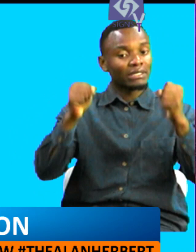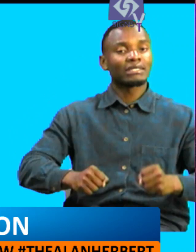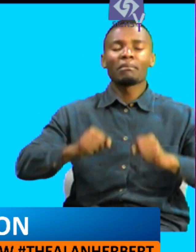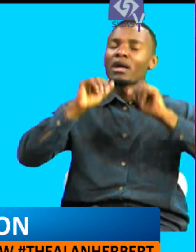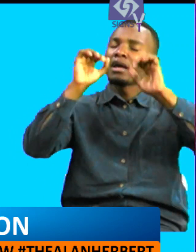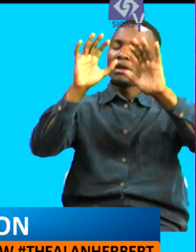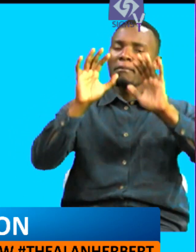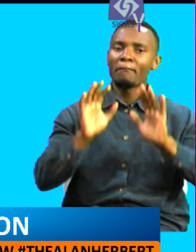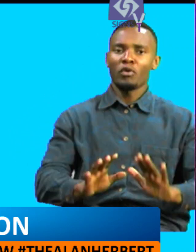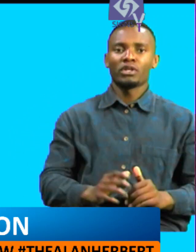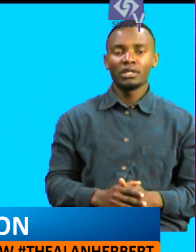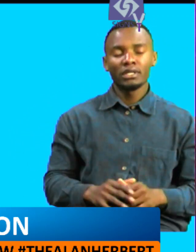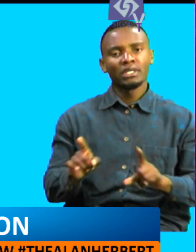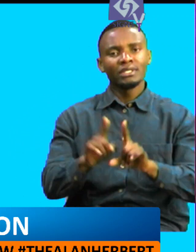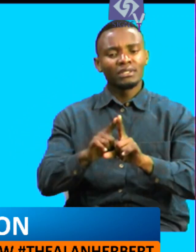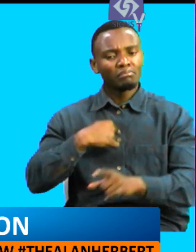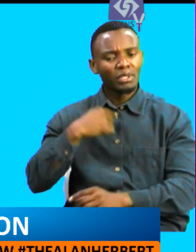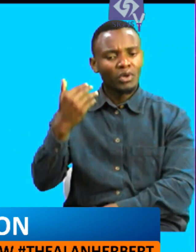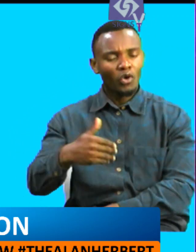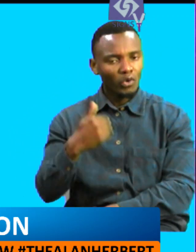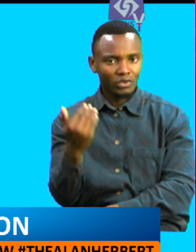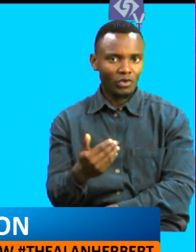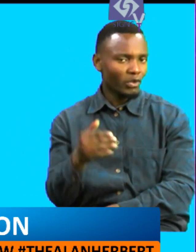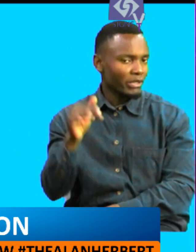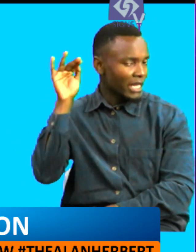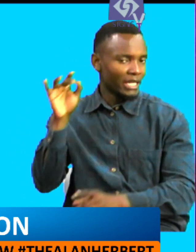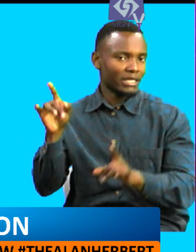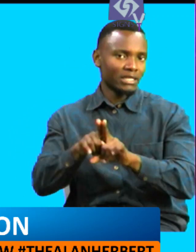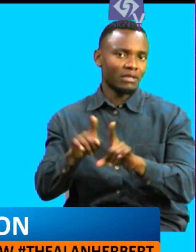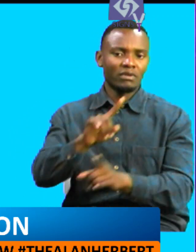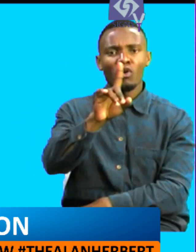very vital, and I get this question that